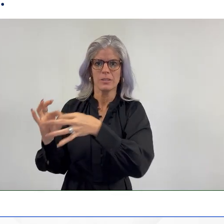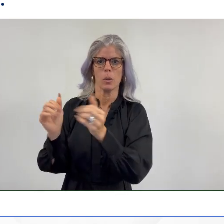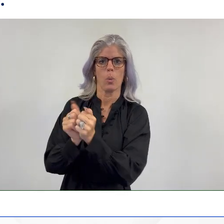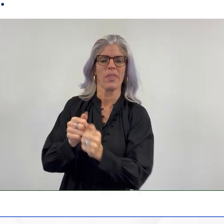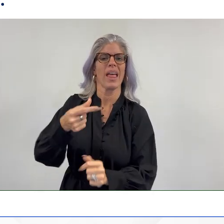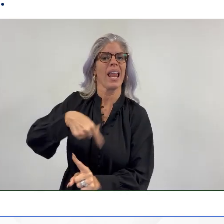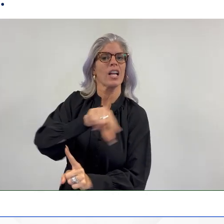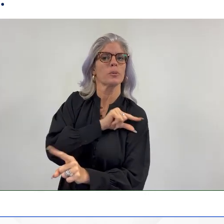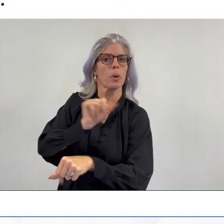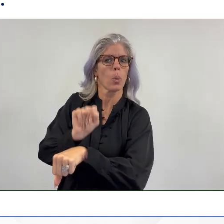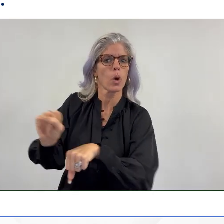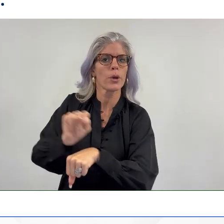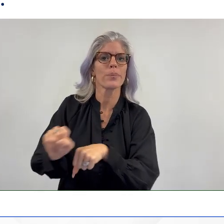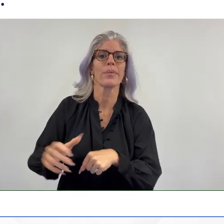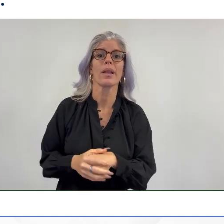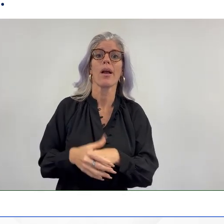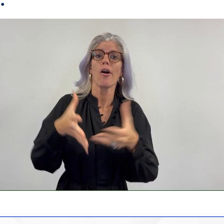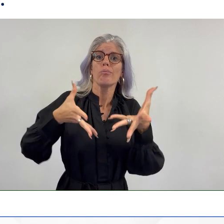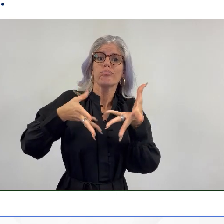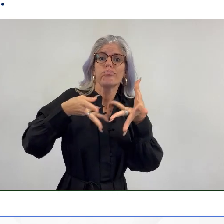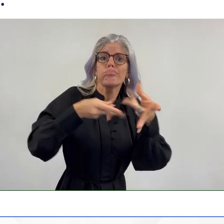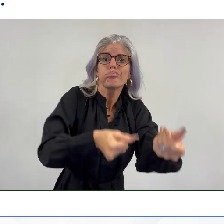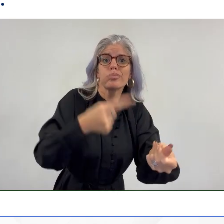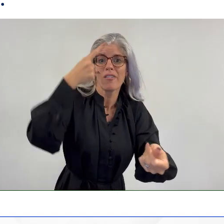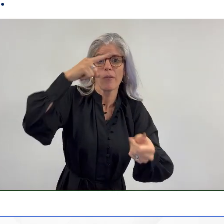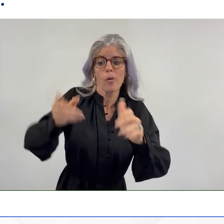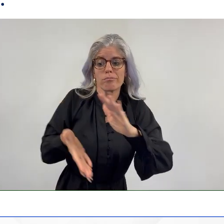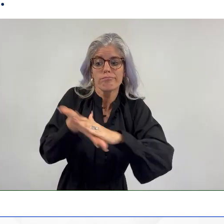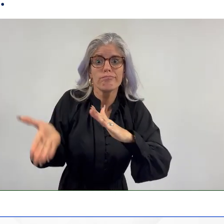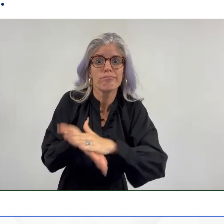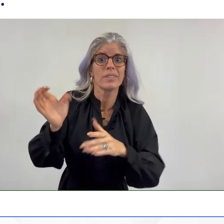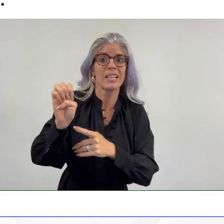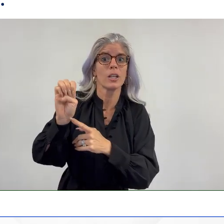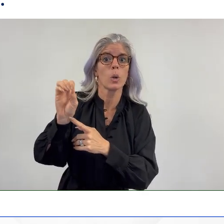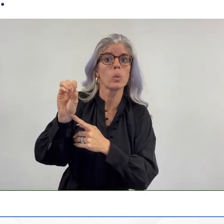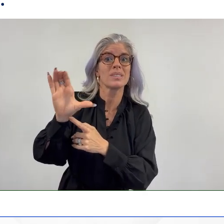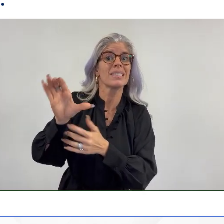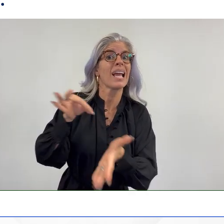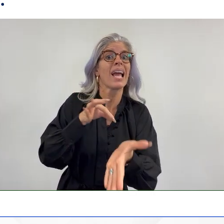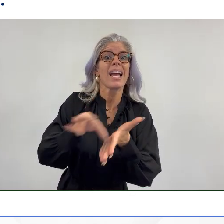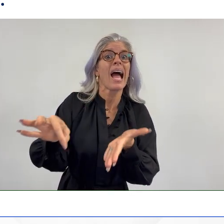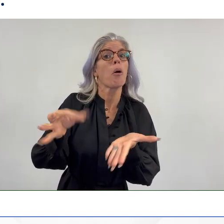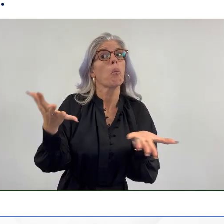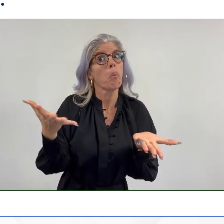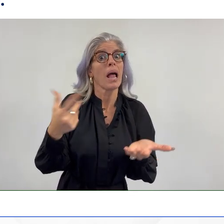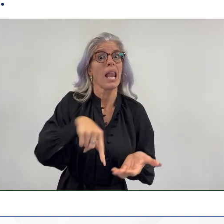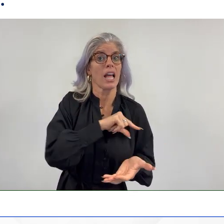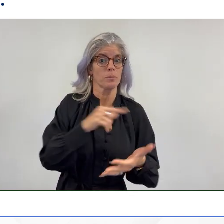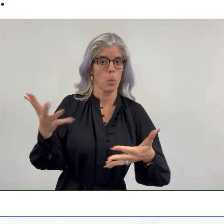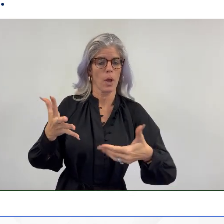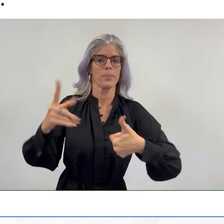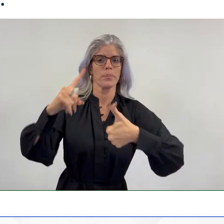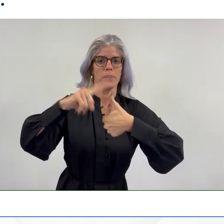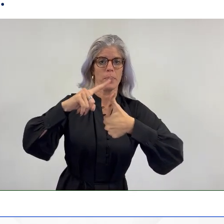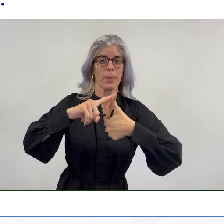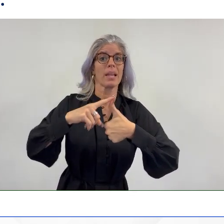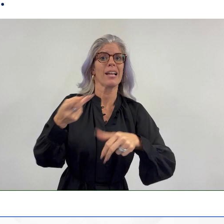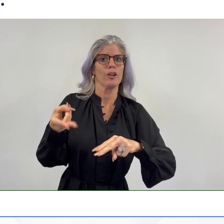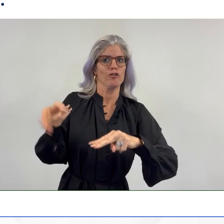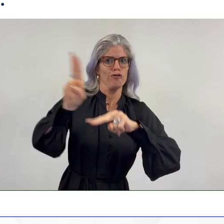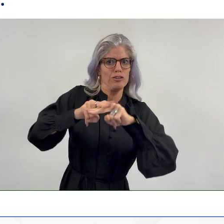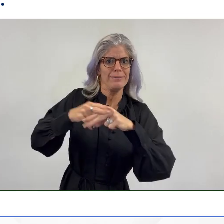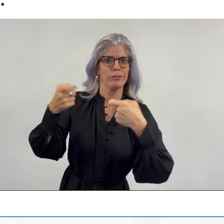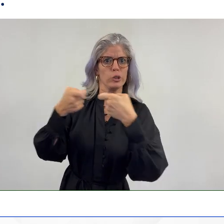facility, supply costs, and meal costs. Please refer to the PAPA-G version 4 for guidance on